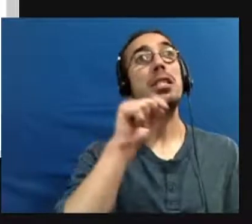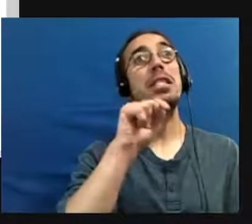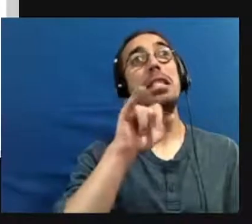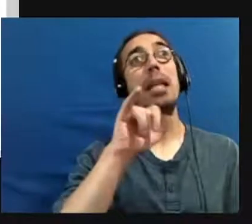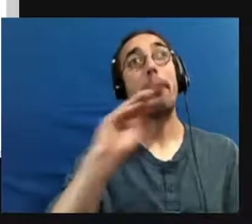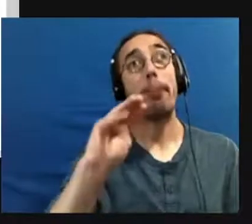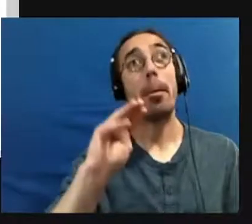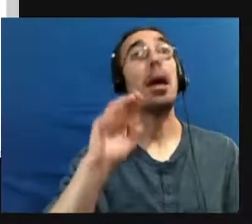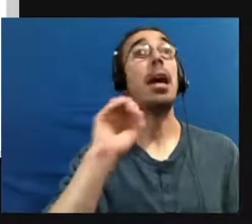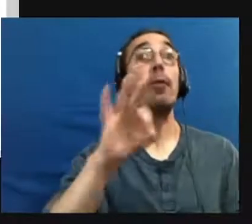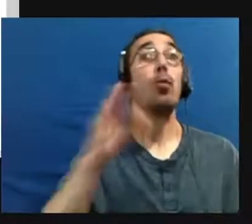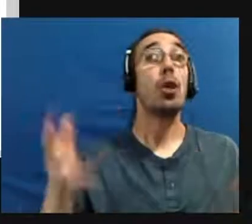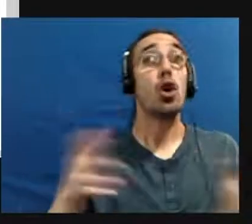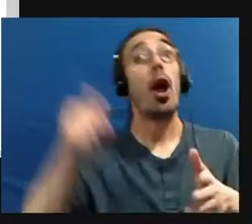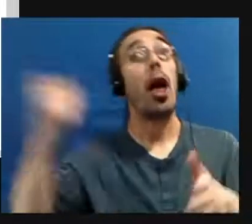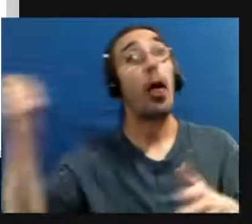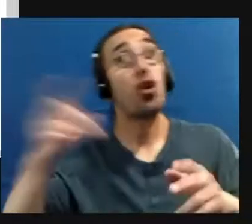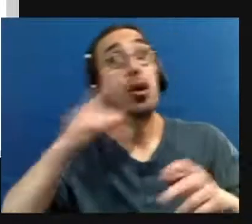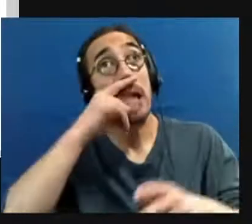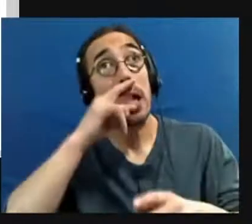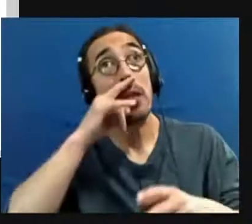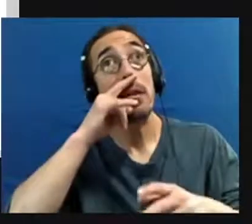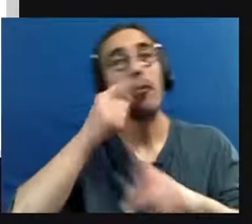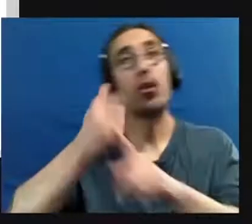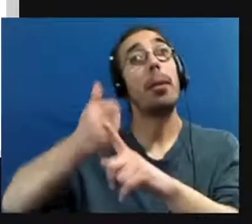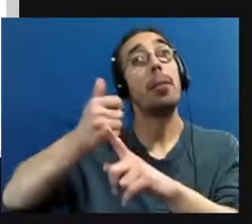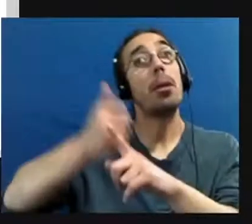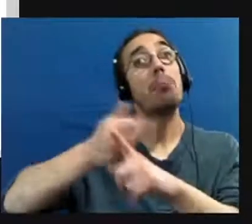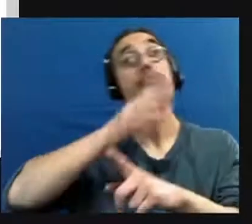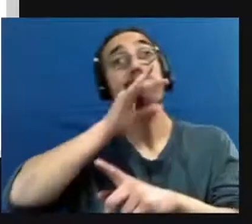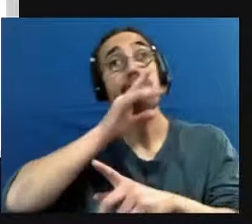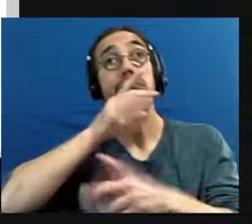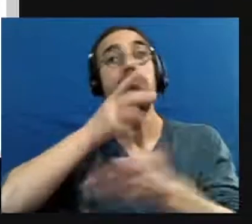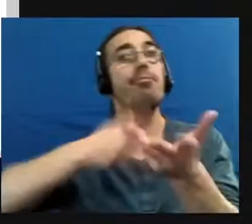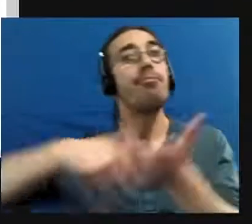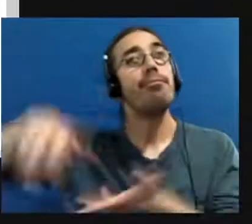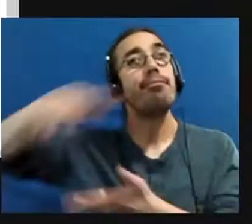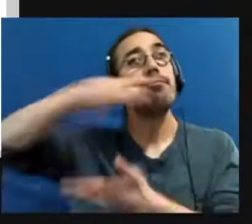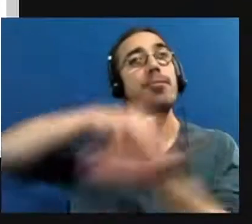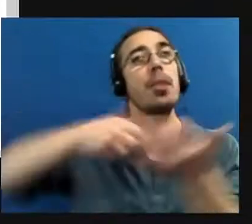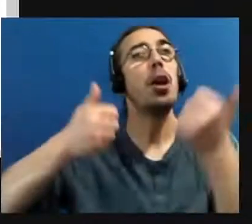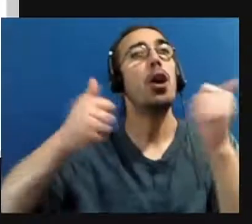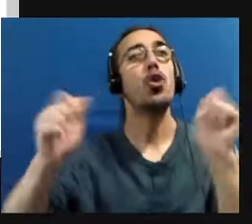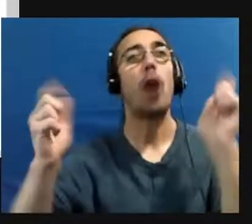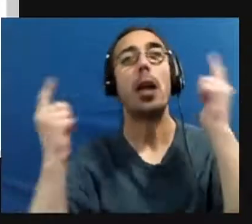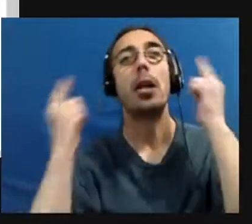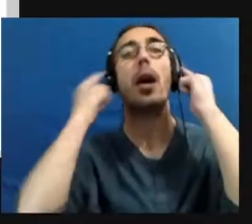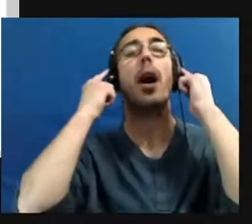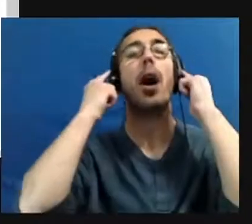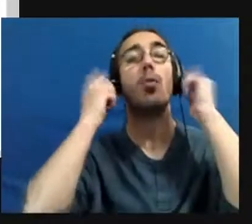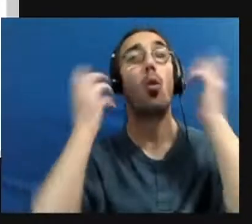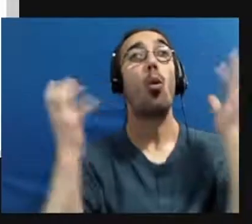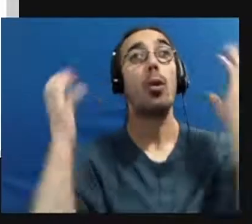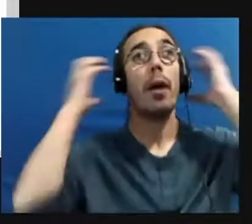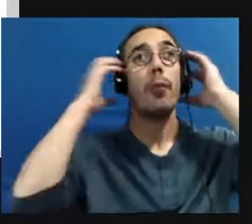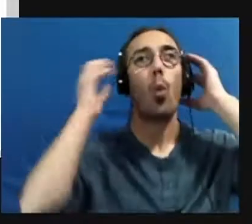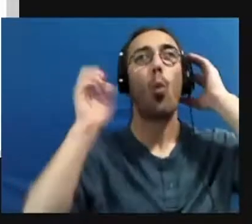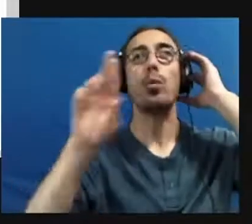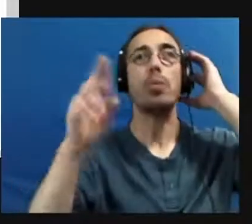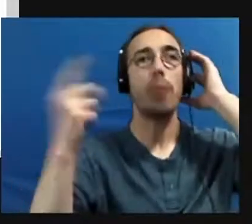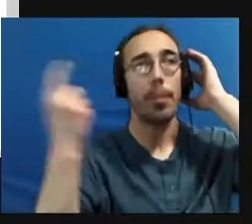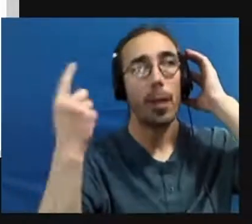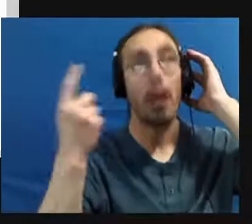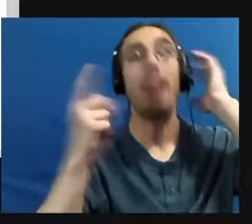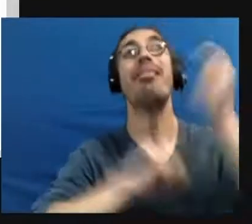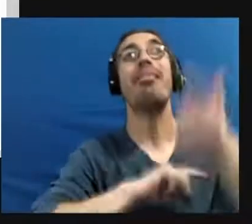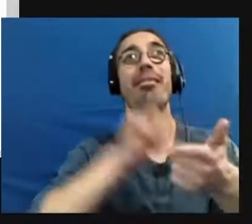other kids or for yourself or whatever, I would say play around with like covering your ears or wearing headphones or something like that, and then